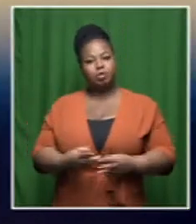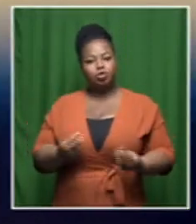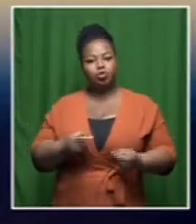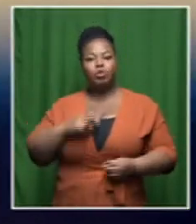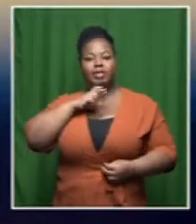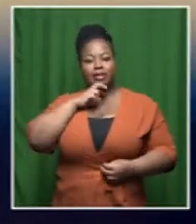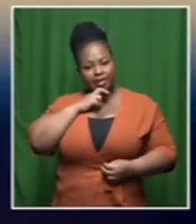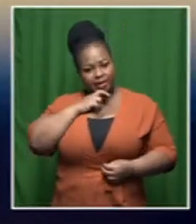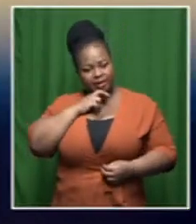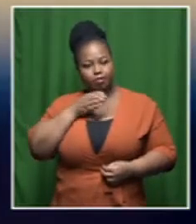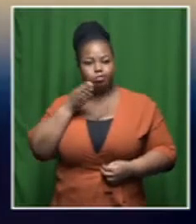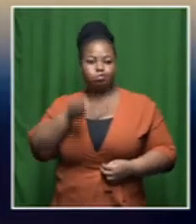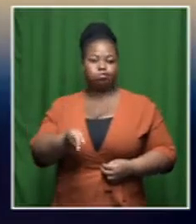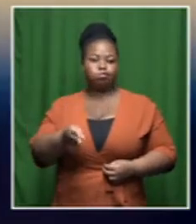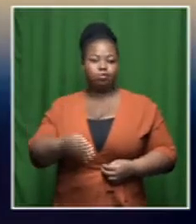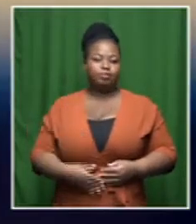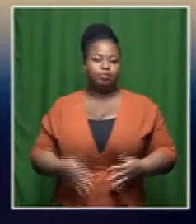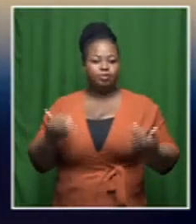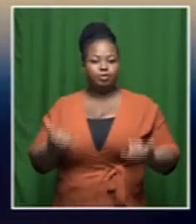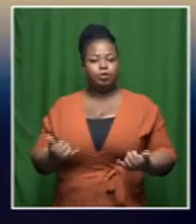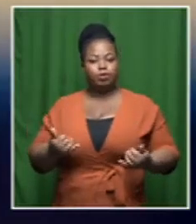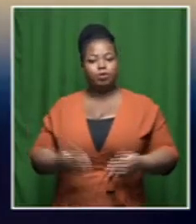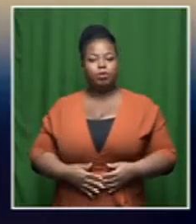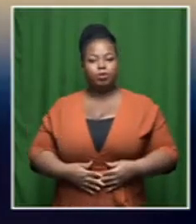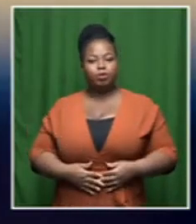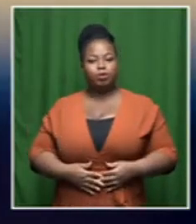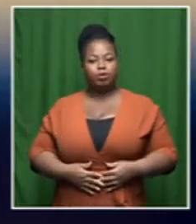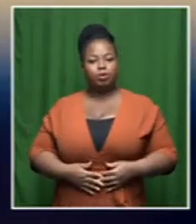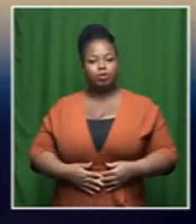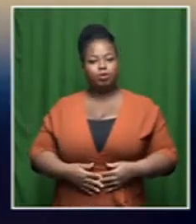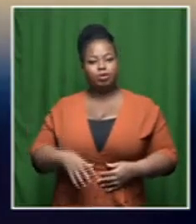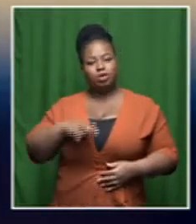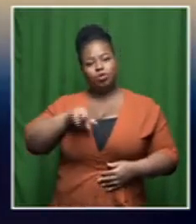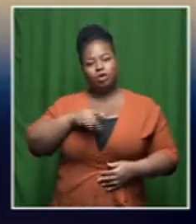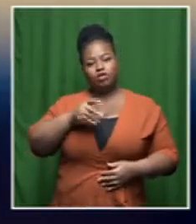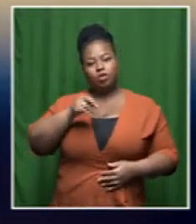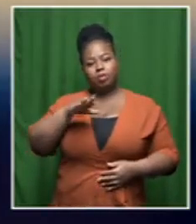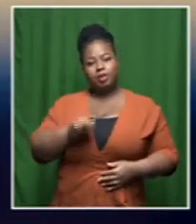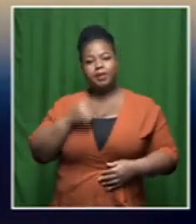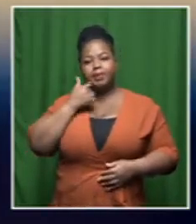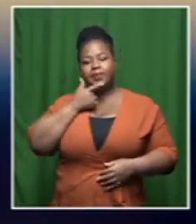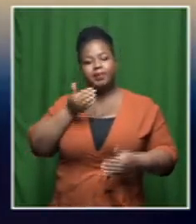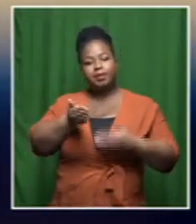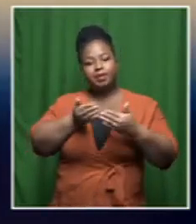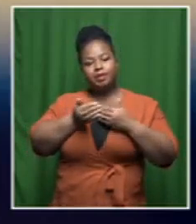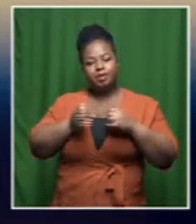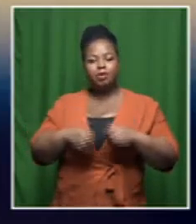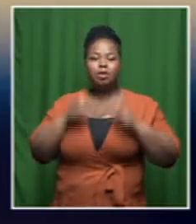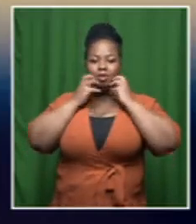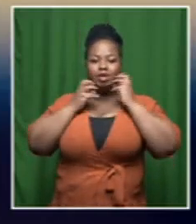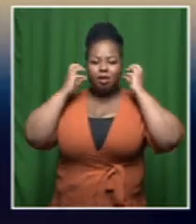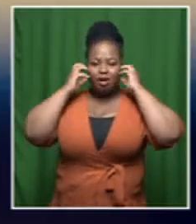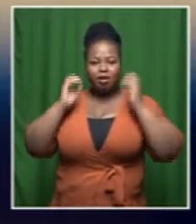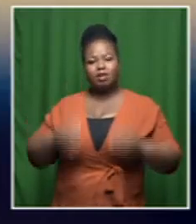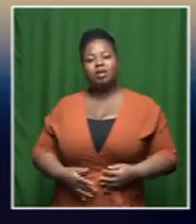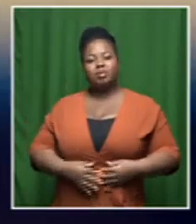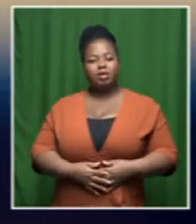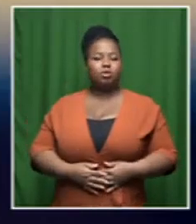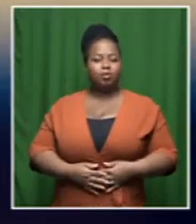is presiding over the event. Today's event is in Ngwavuma, near the Mozambique border.